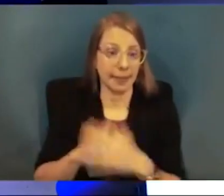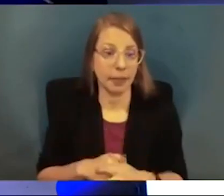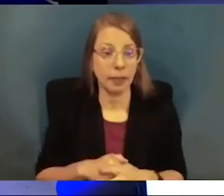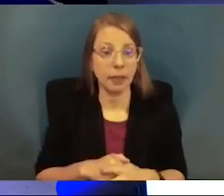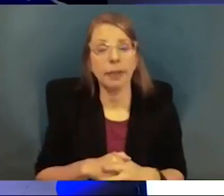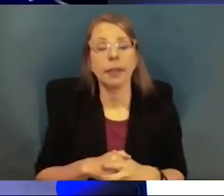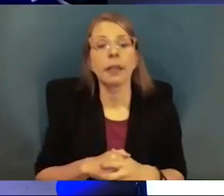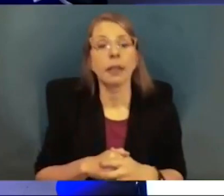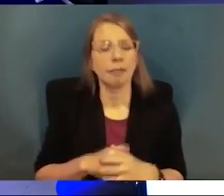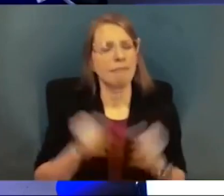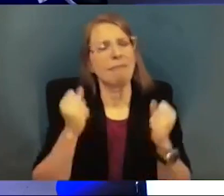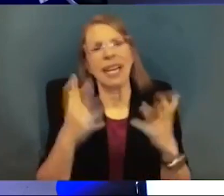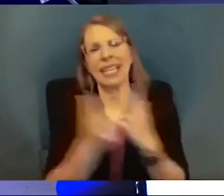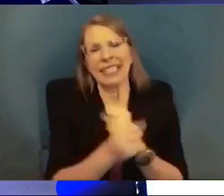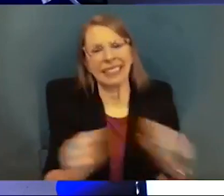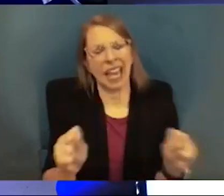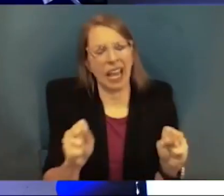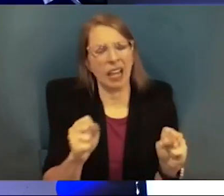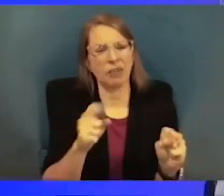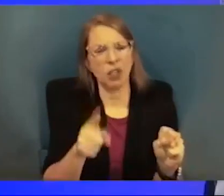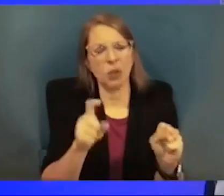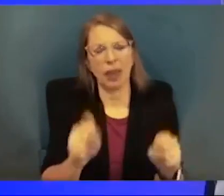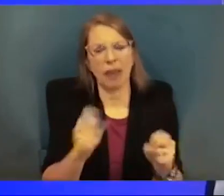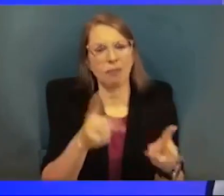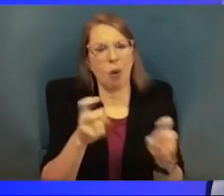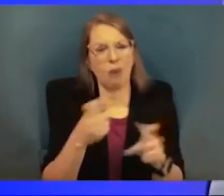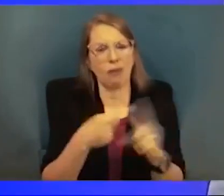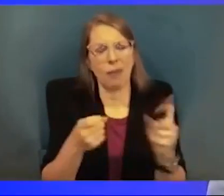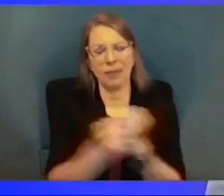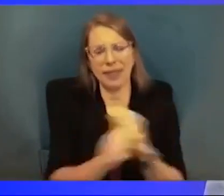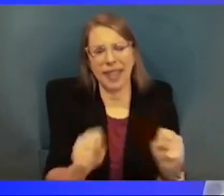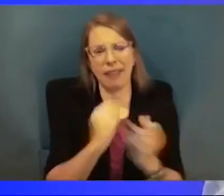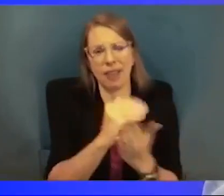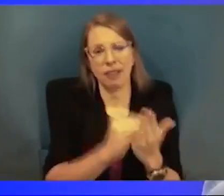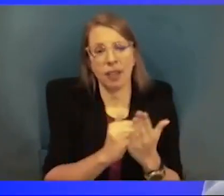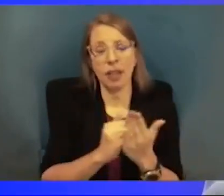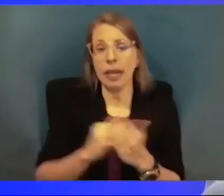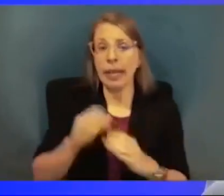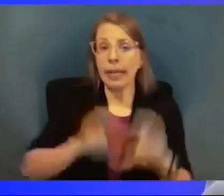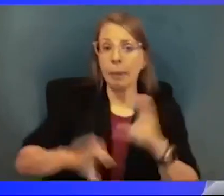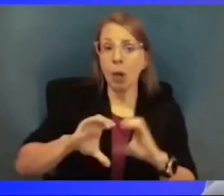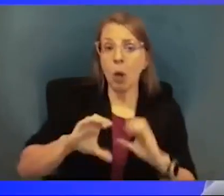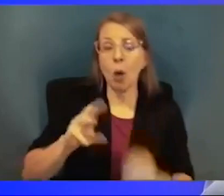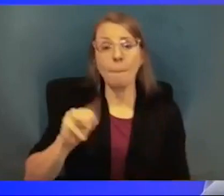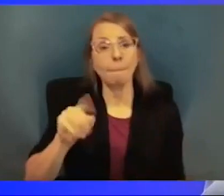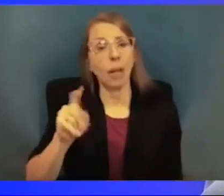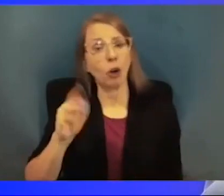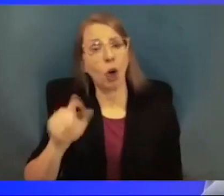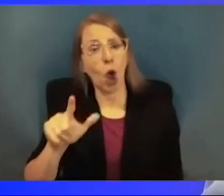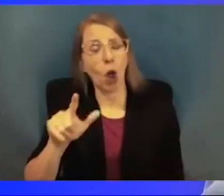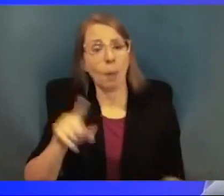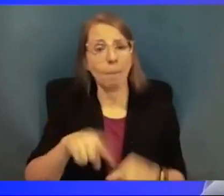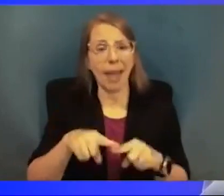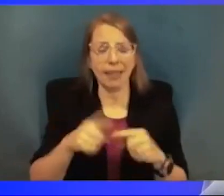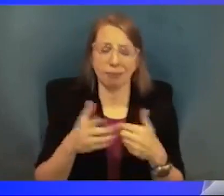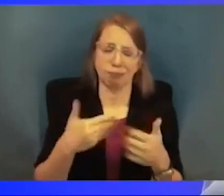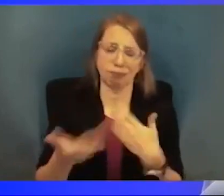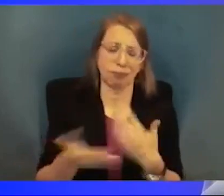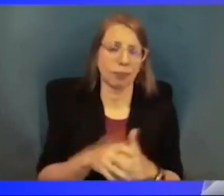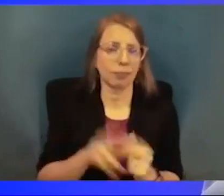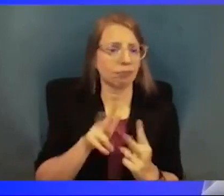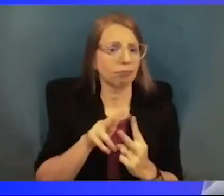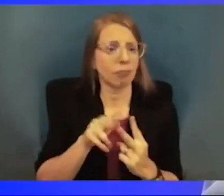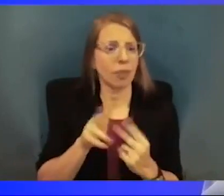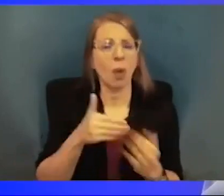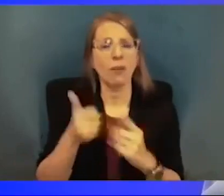products you can get from the safe list. Whether you want to use chemical-based or mineral-based sunscreen, I'm fine with either one, whichever one you're willing to